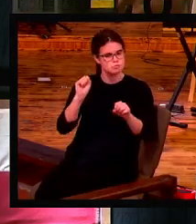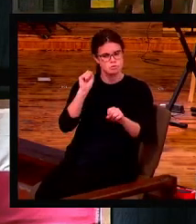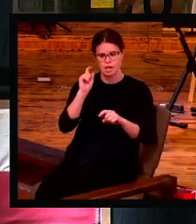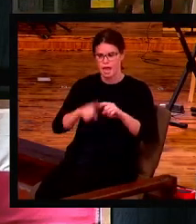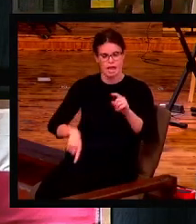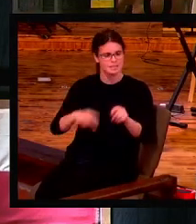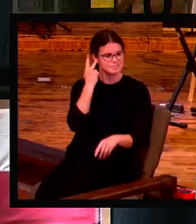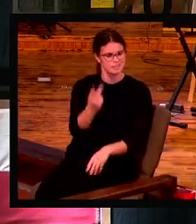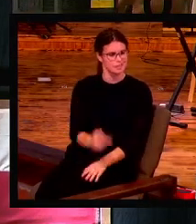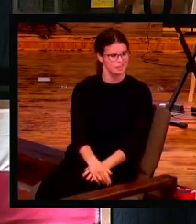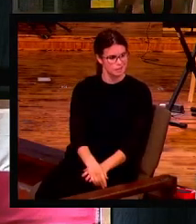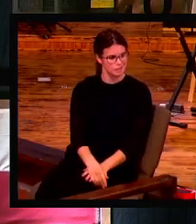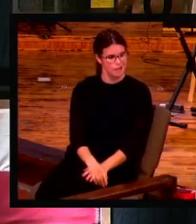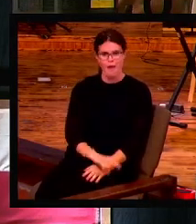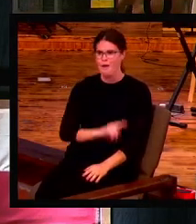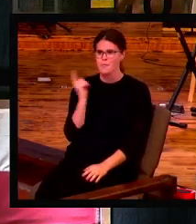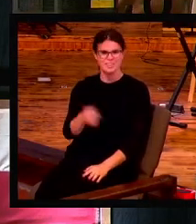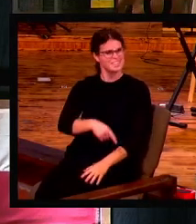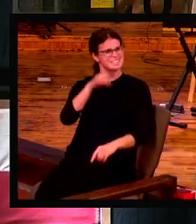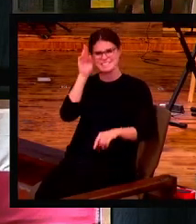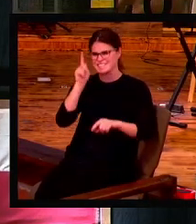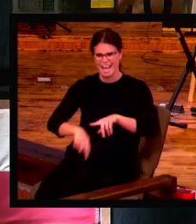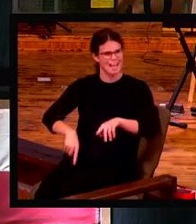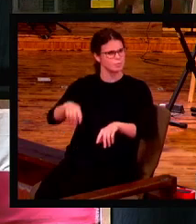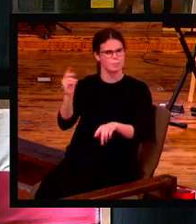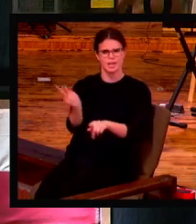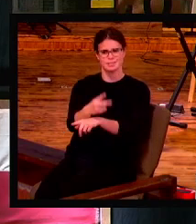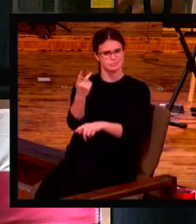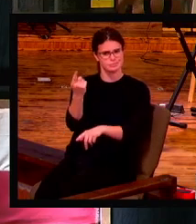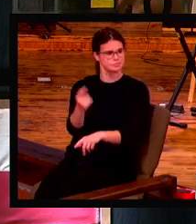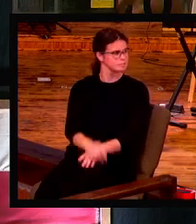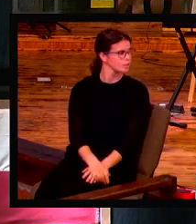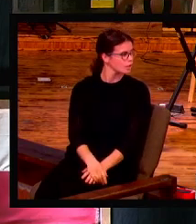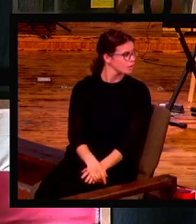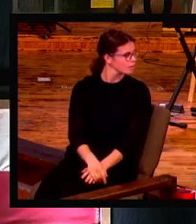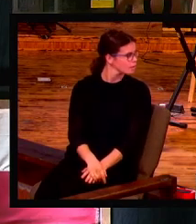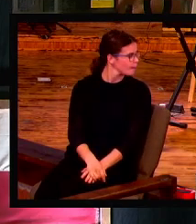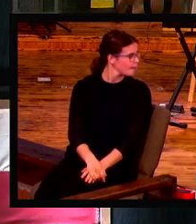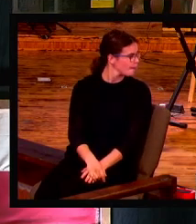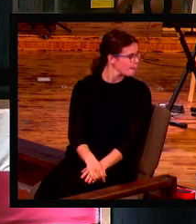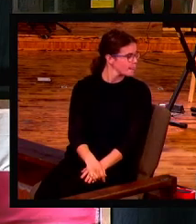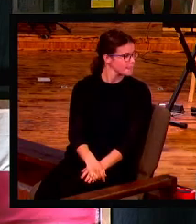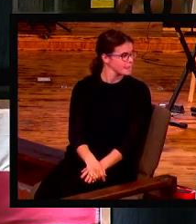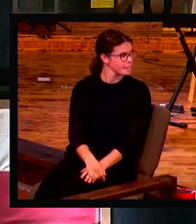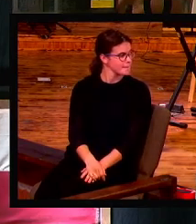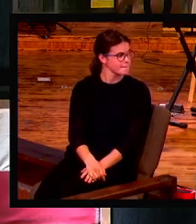All right. Move the podium. It's on wheels? Okay.